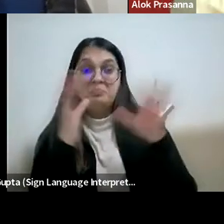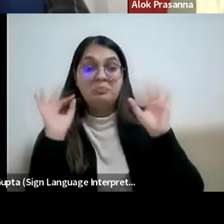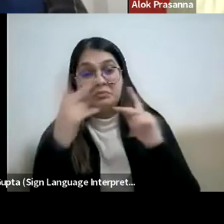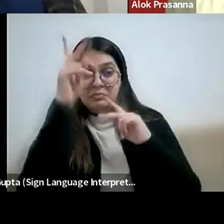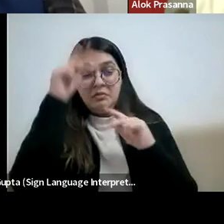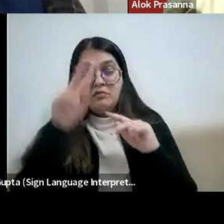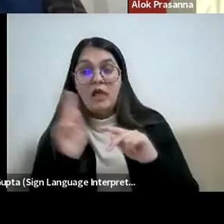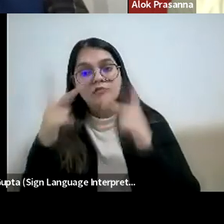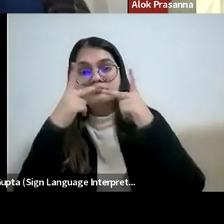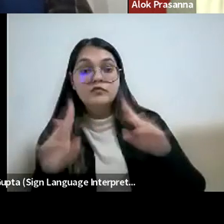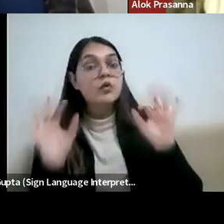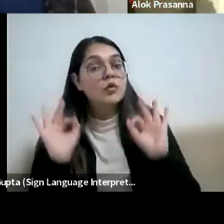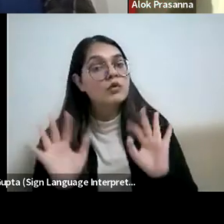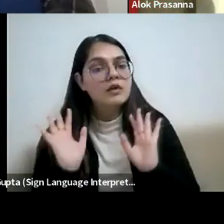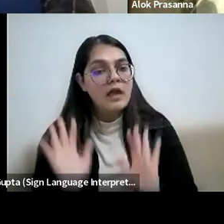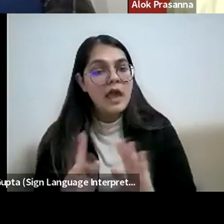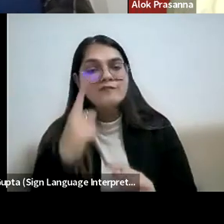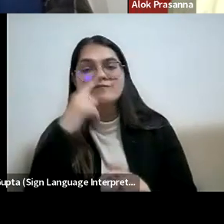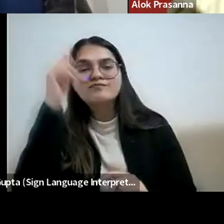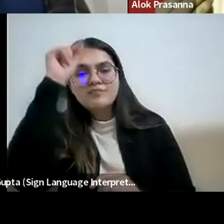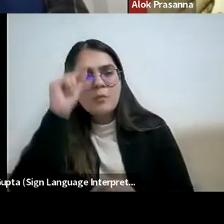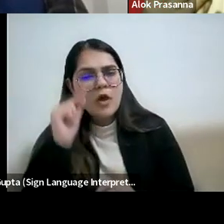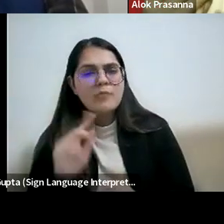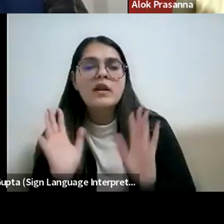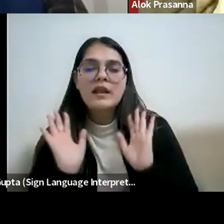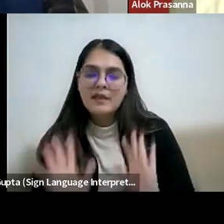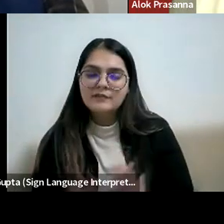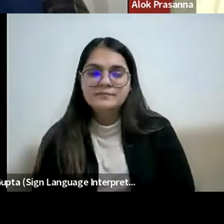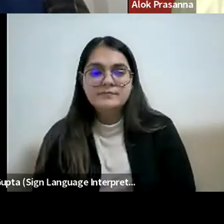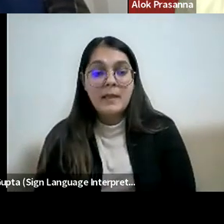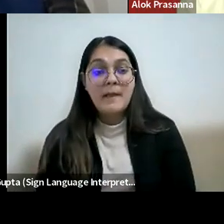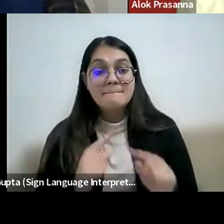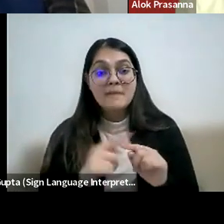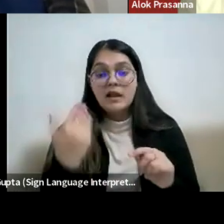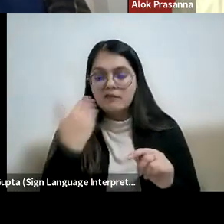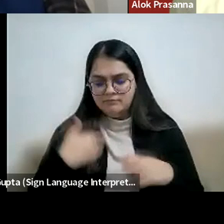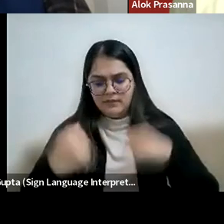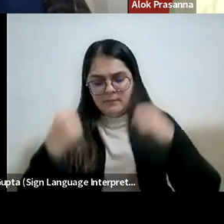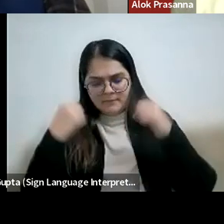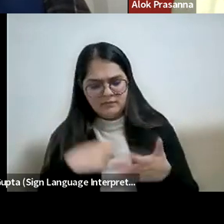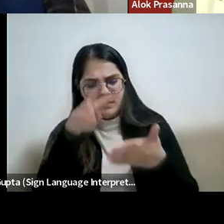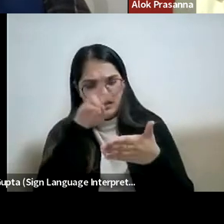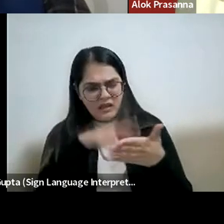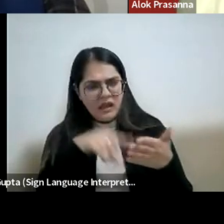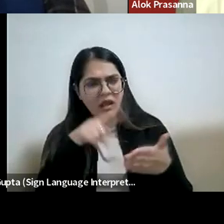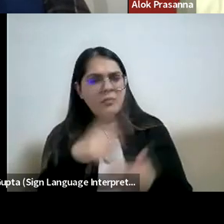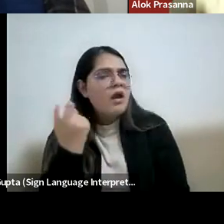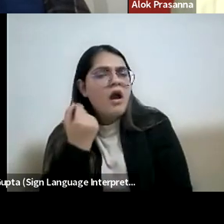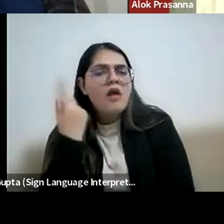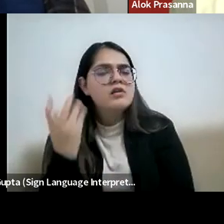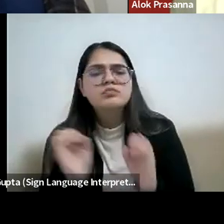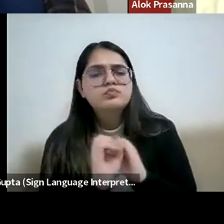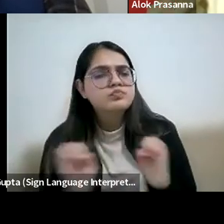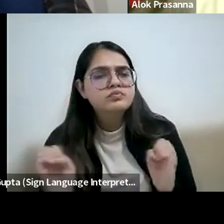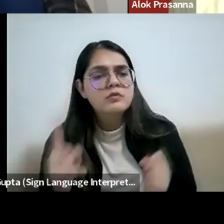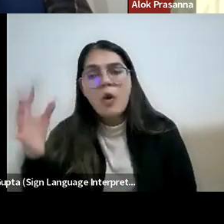the values that Dr. Meira, Kumar and Harsh just mentioned. But when I sat down to read it, I couldn't make any sense of it. And they ask